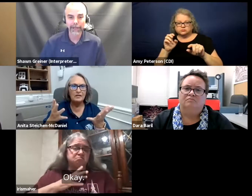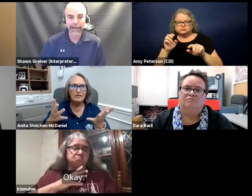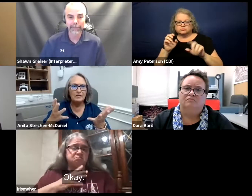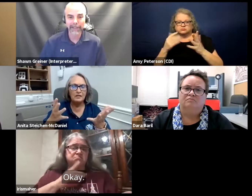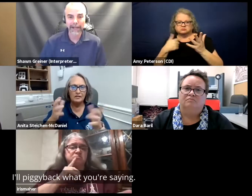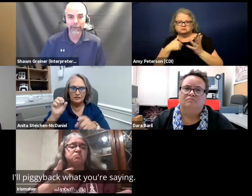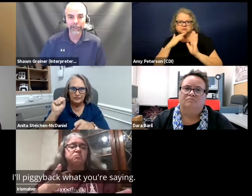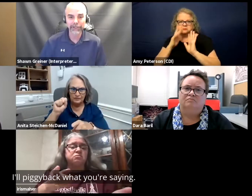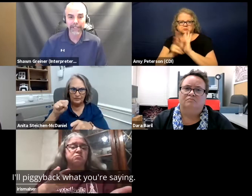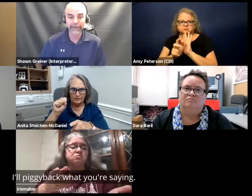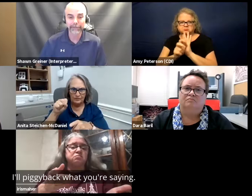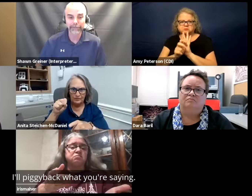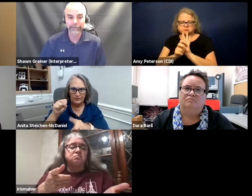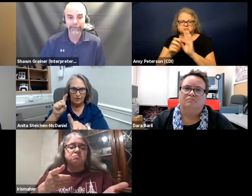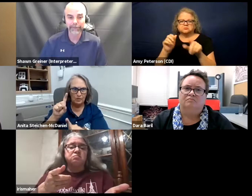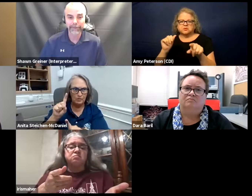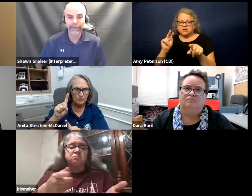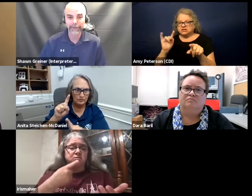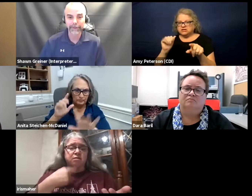Okay, I'll piggyback what you're saying.